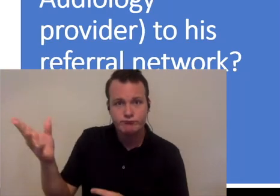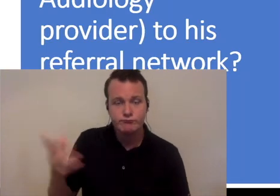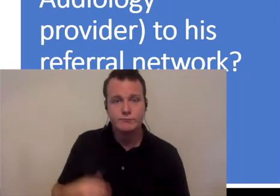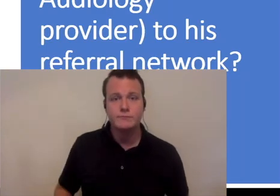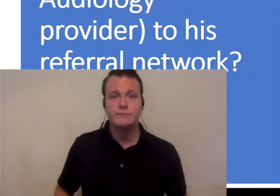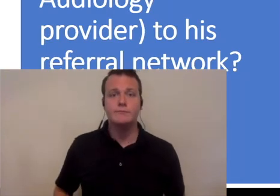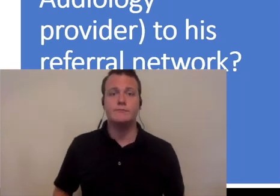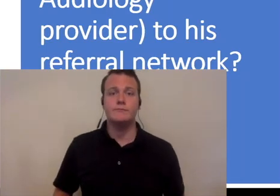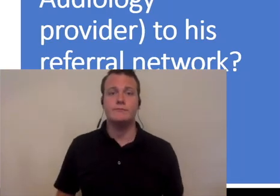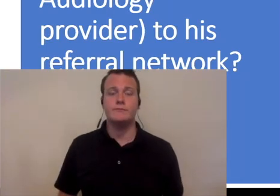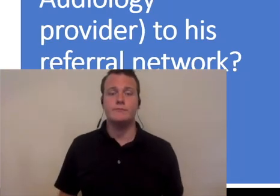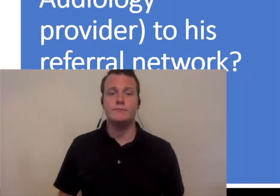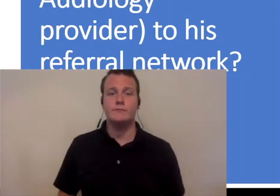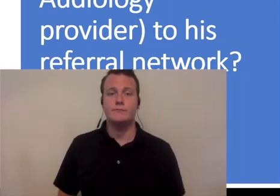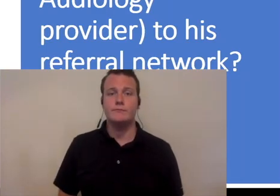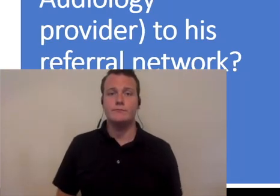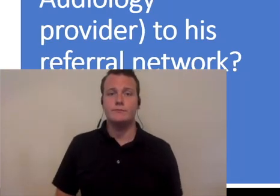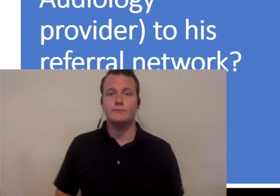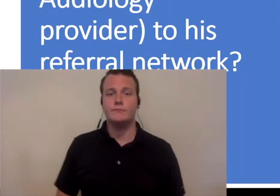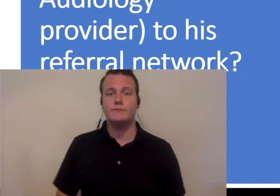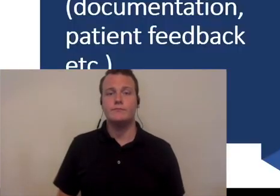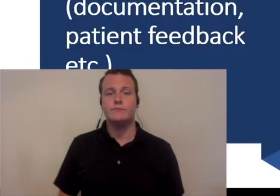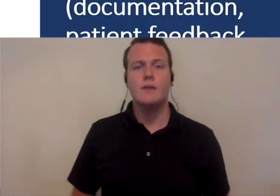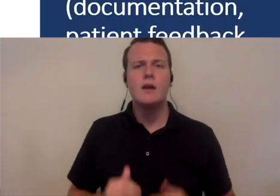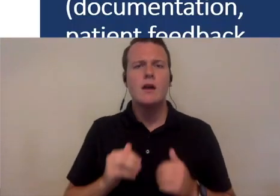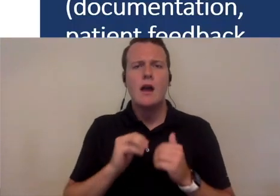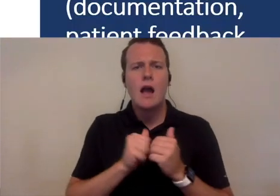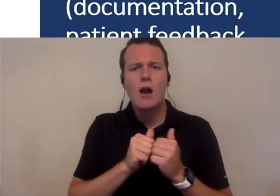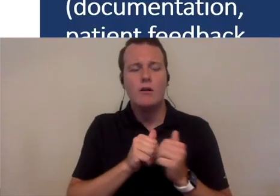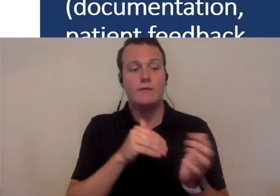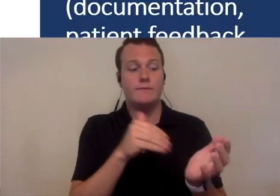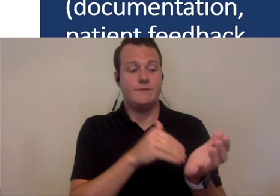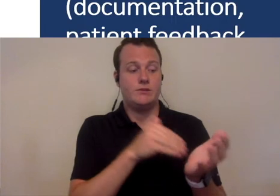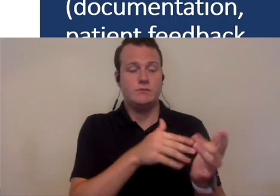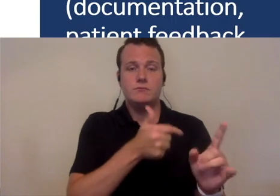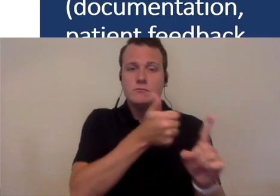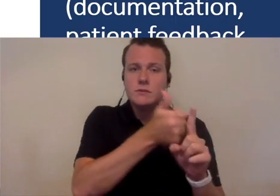So how does a physician measure patient outcomes?